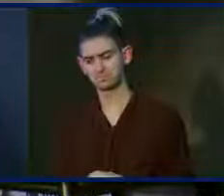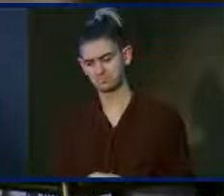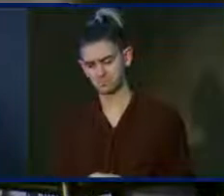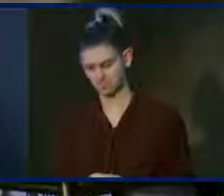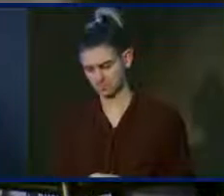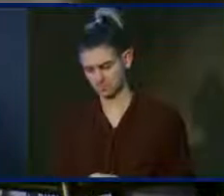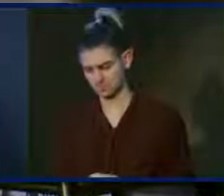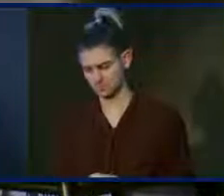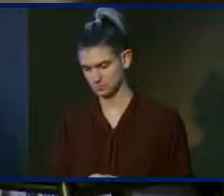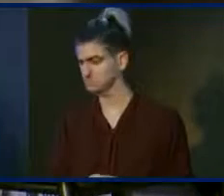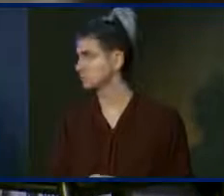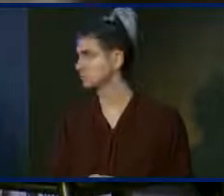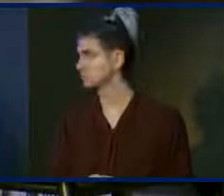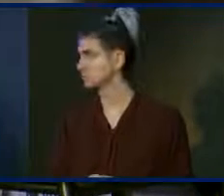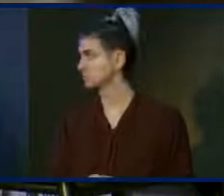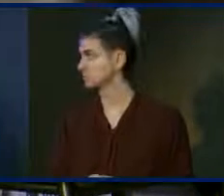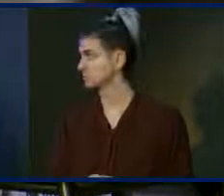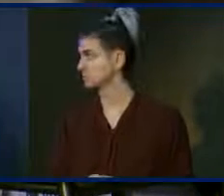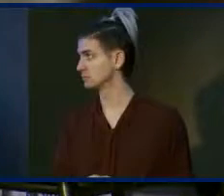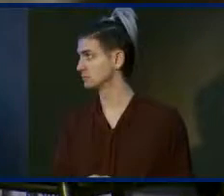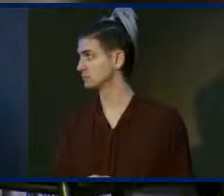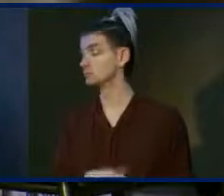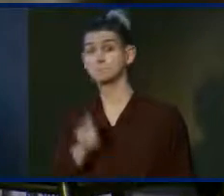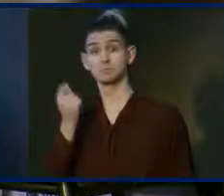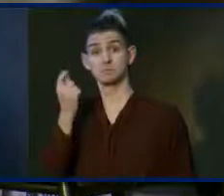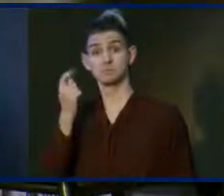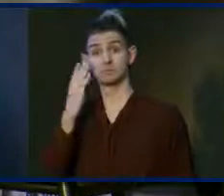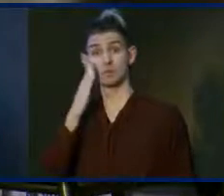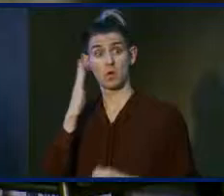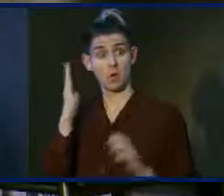but help, yes.